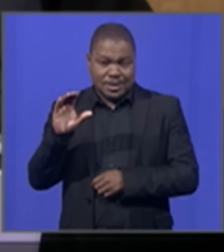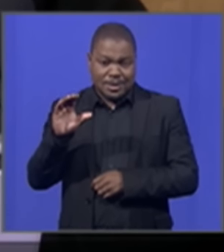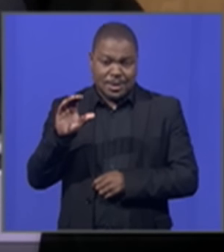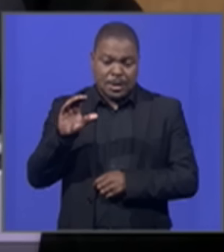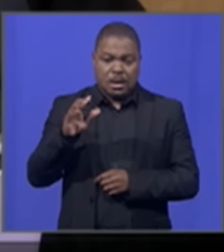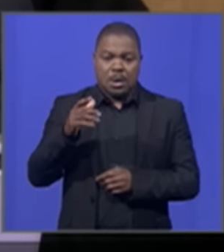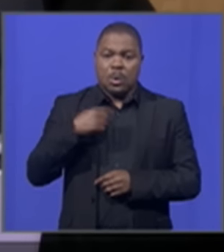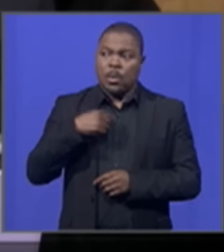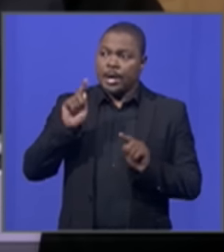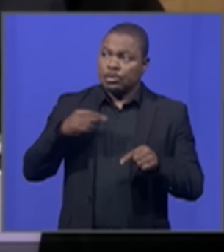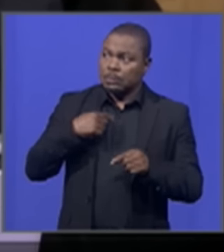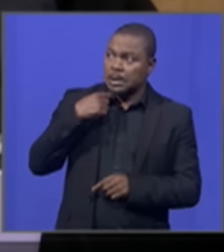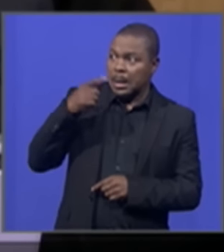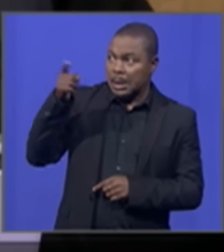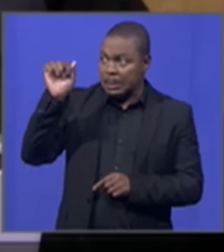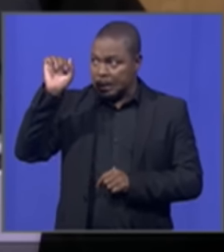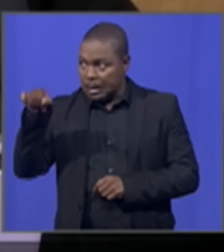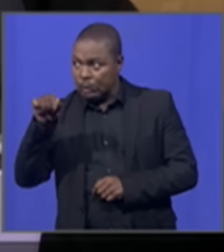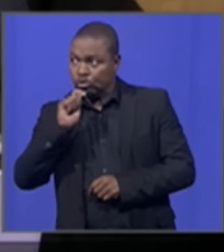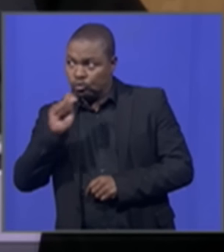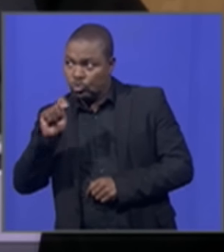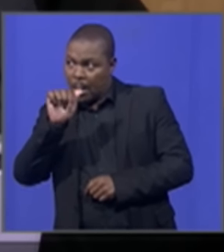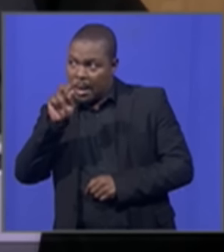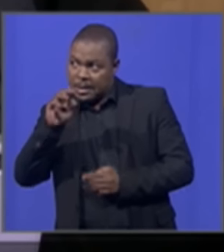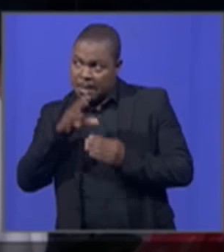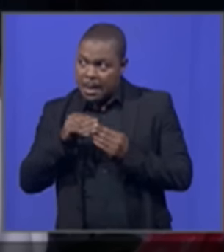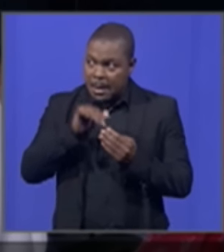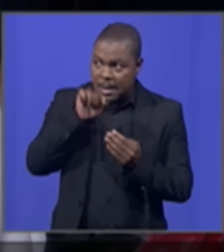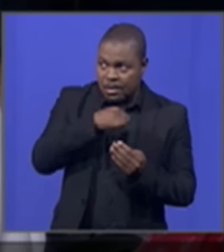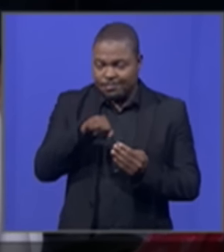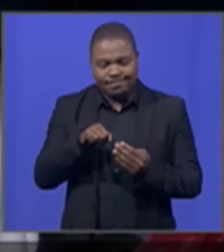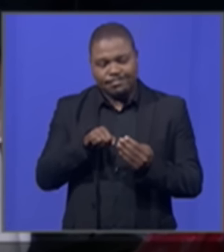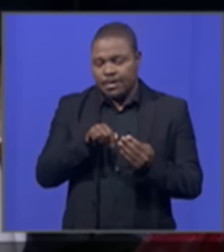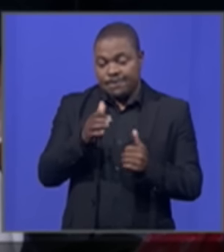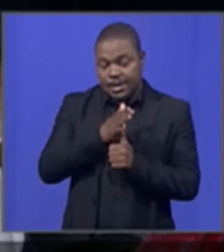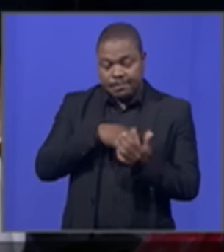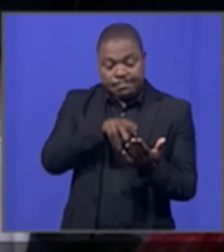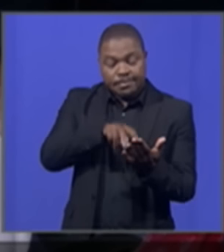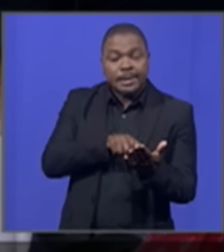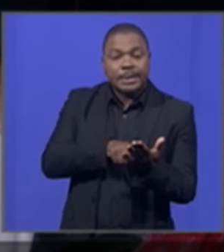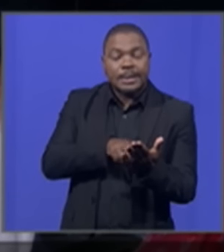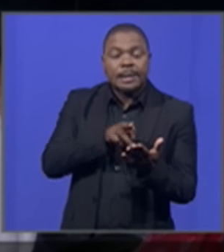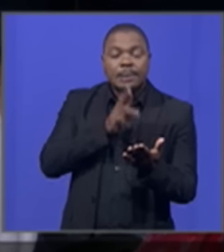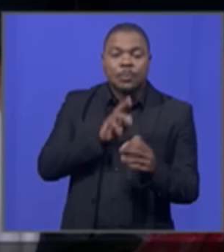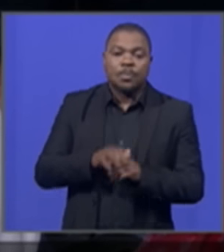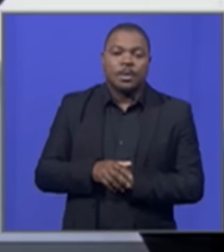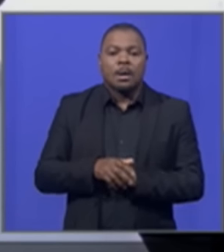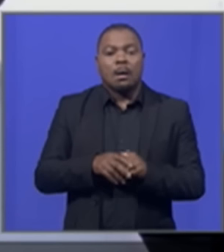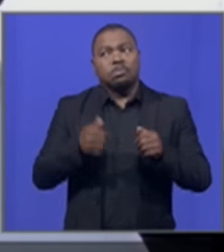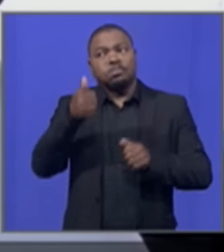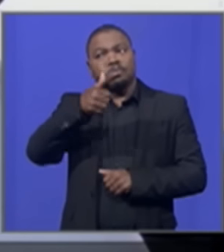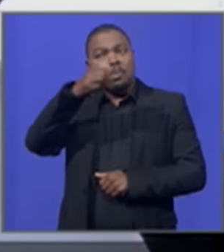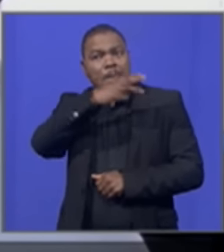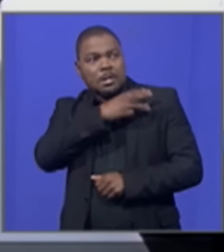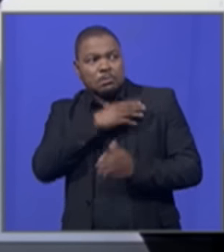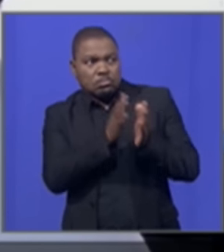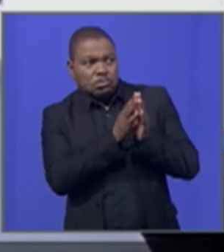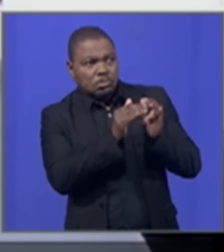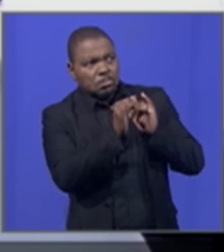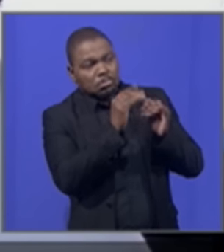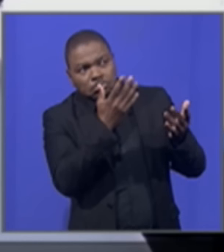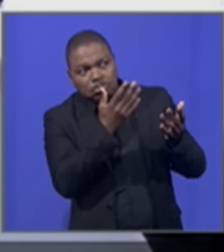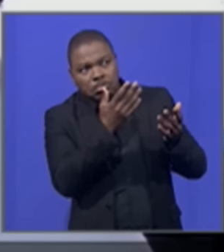gore ke maloko ka ga se maloko cause ga se re bone report. Go bona tshwaelo go mokamedi mogolo go re tetse Tebogomsi Manga